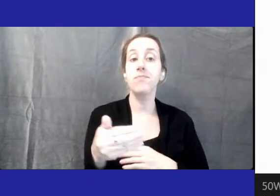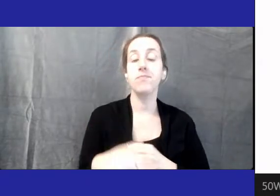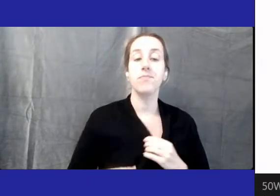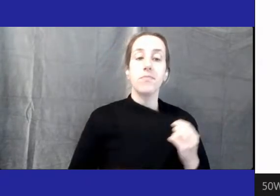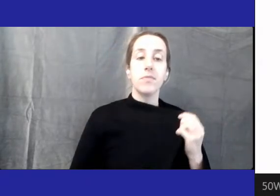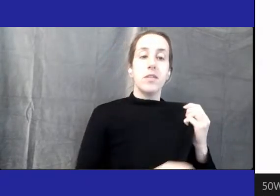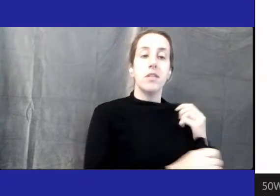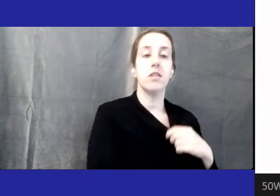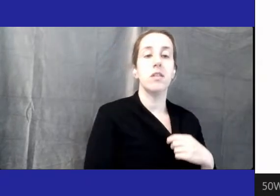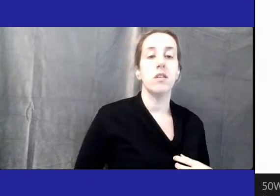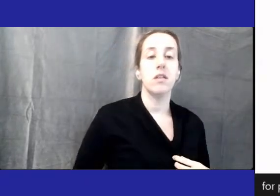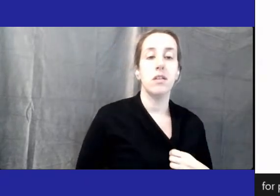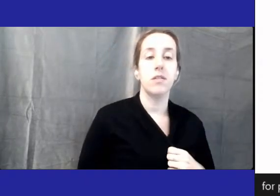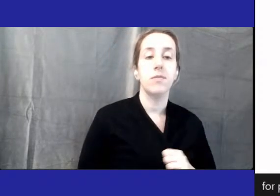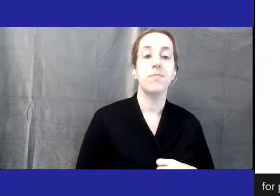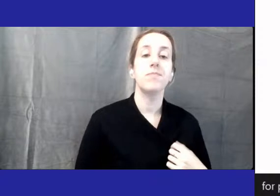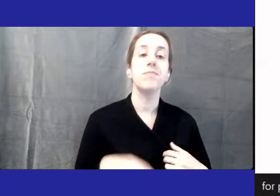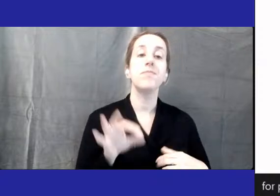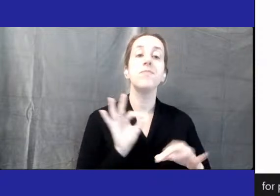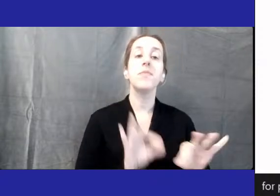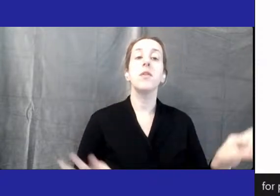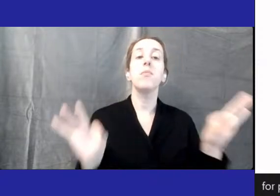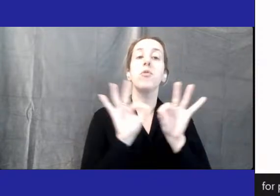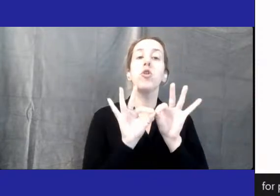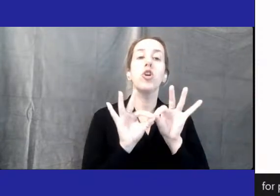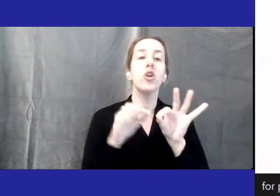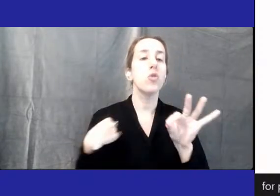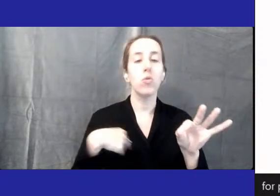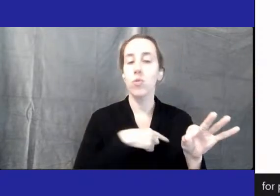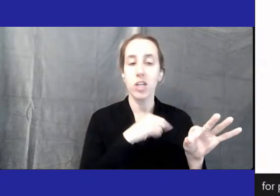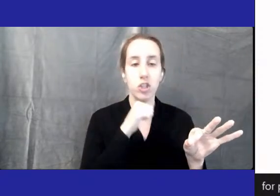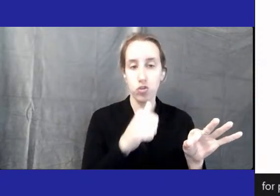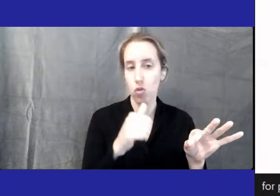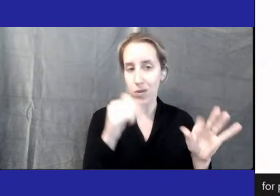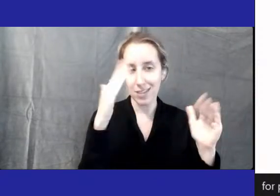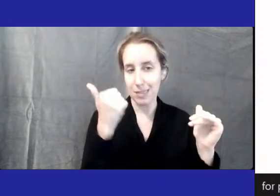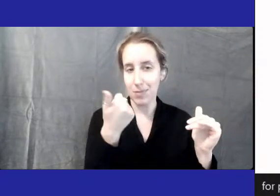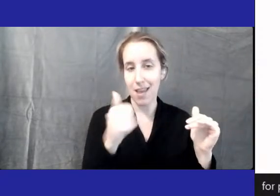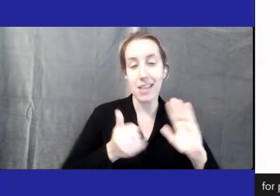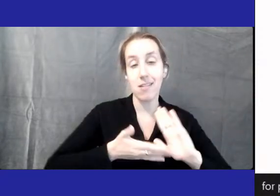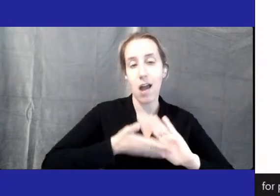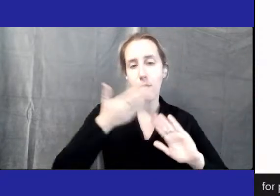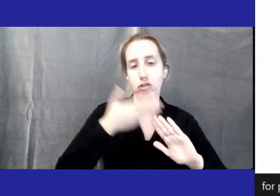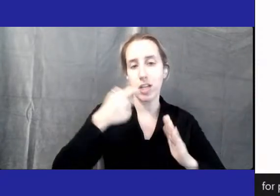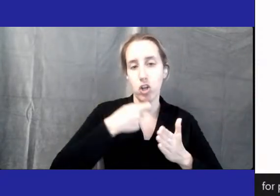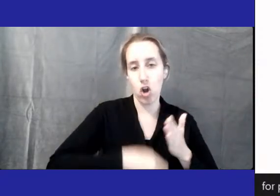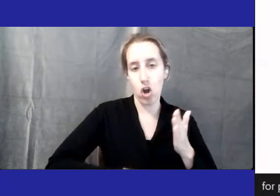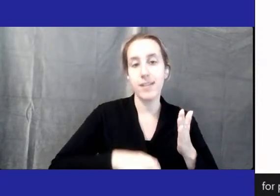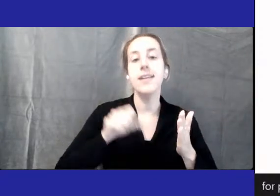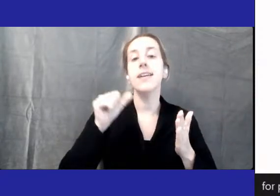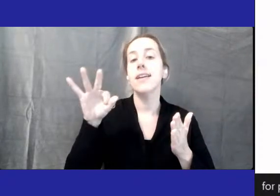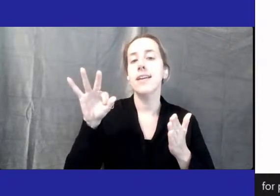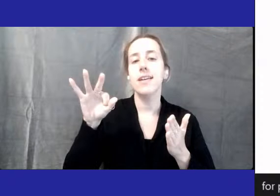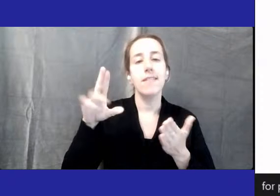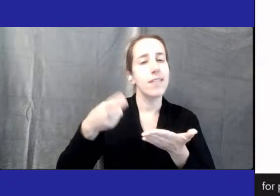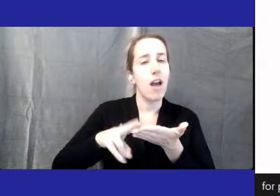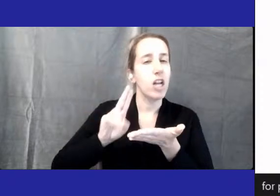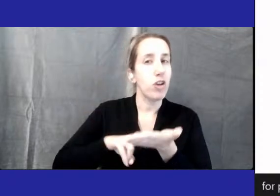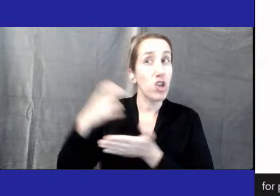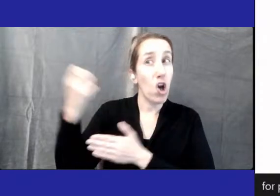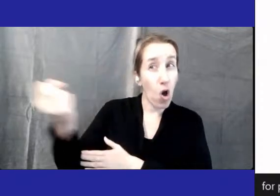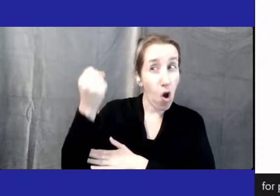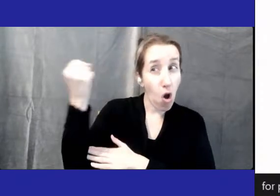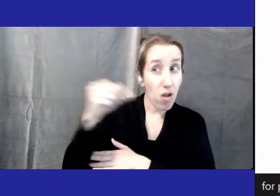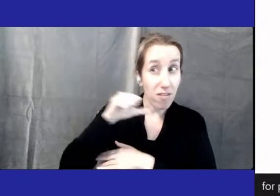So importantly, we don't anticipate any operating costs if this contract were not to be activated.